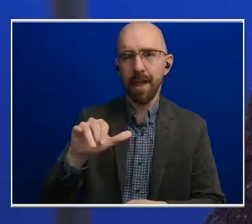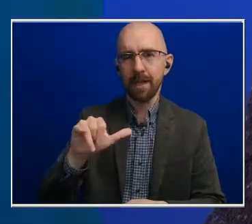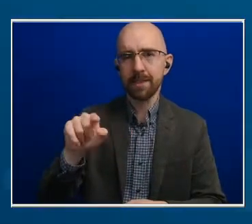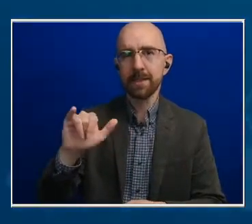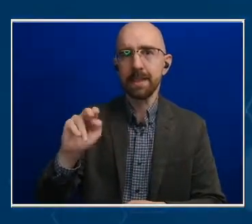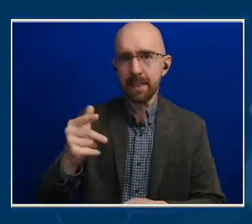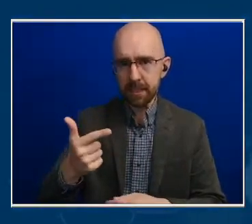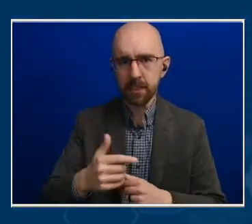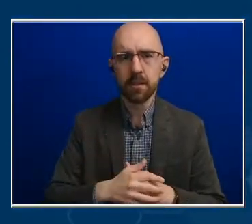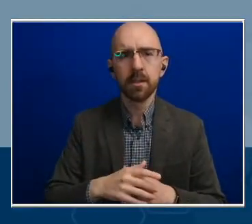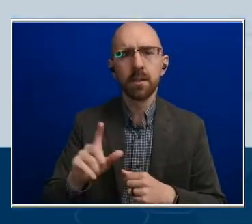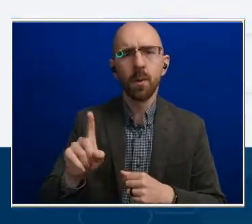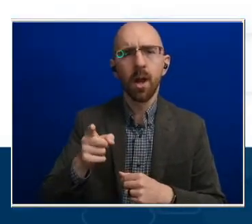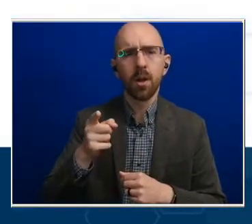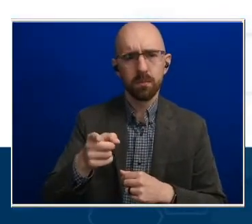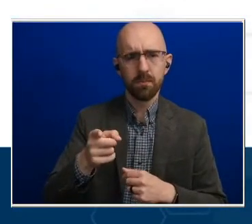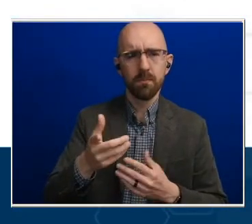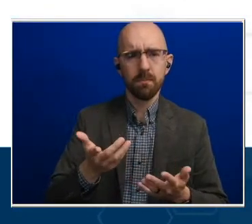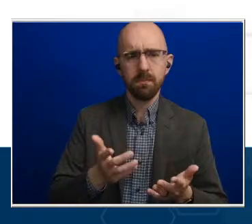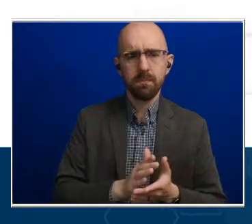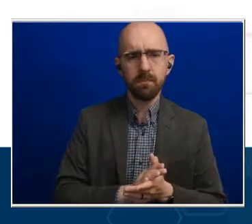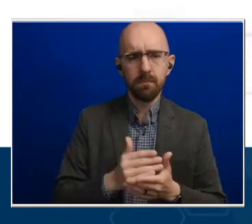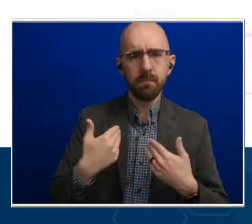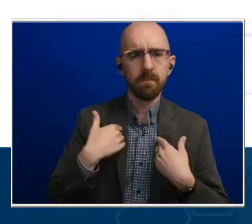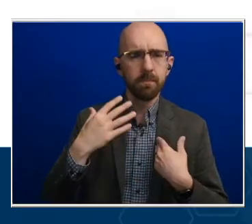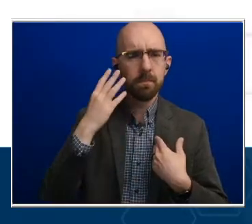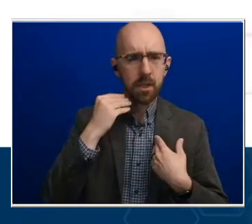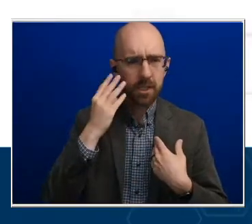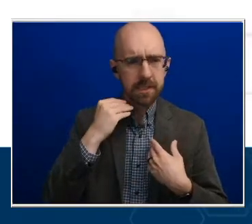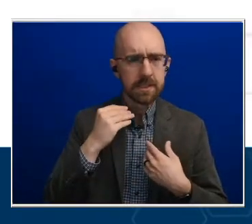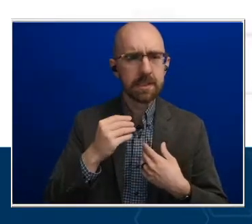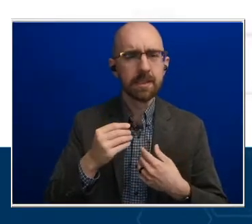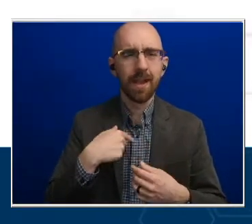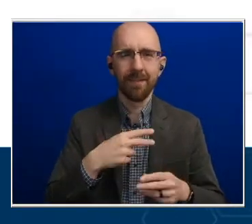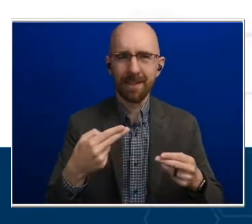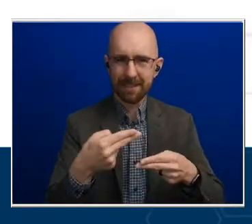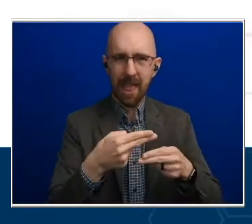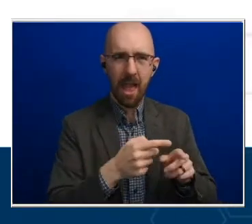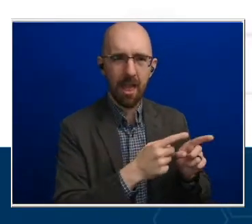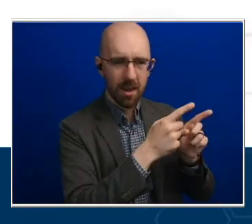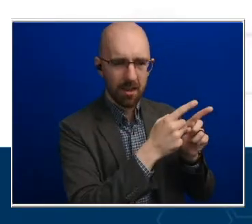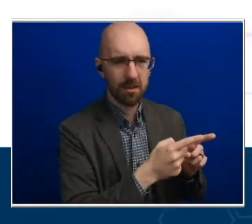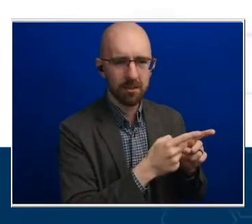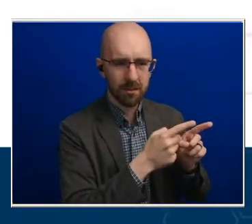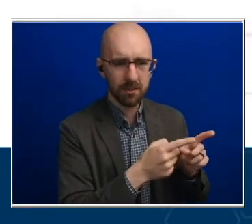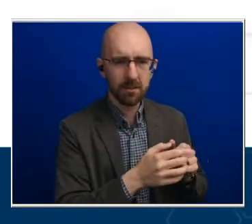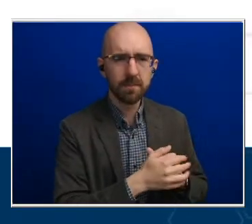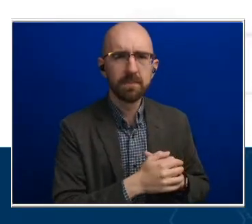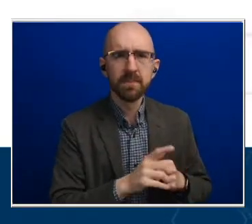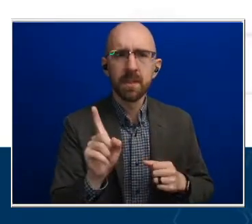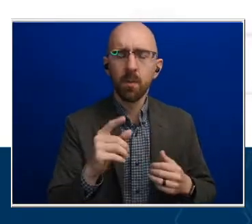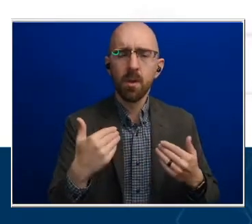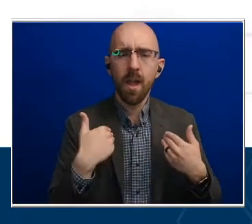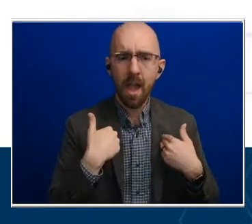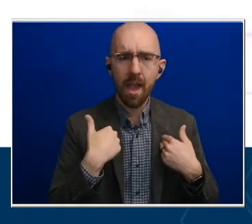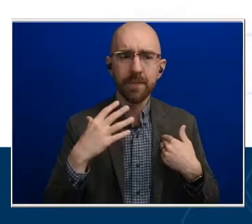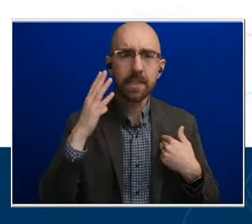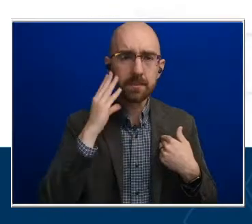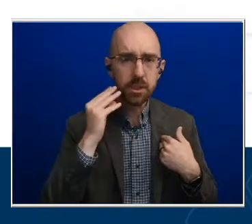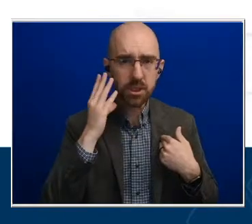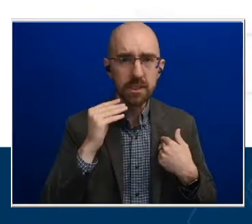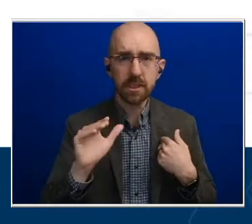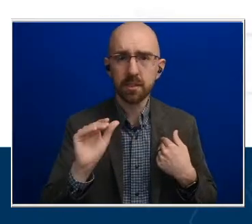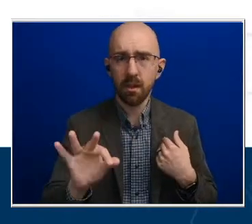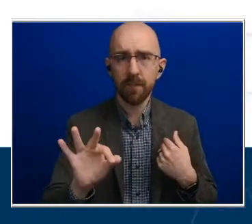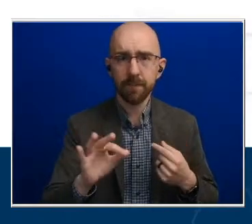you have an experience. We have a slide here. Catastrophizing is where you have an experience of pain